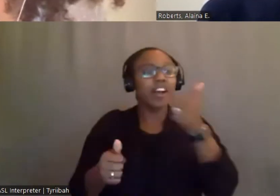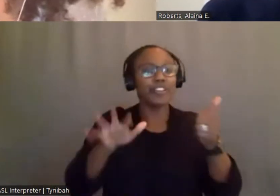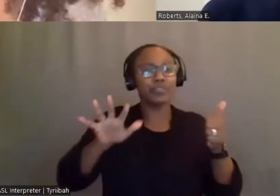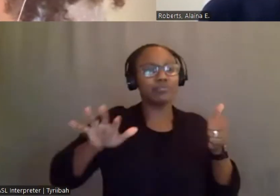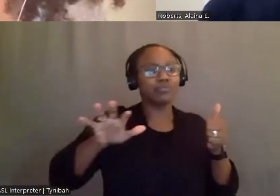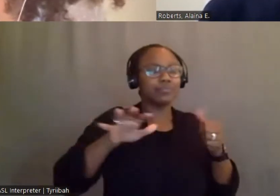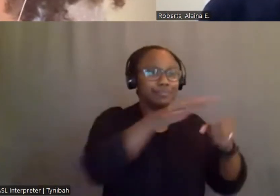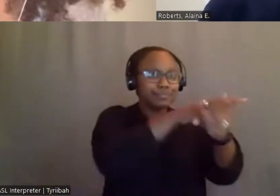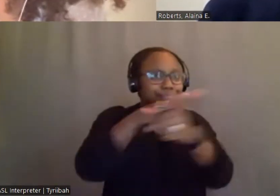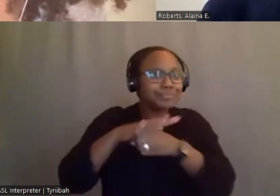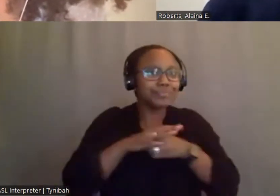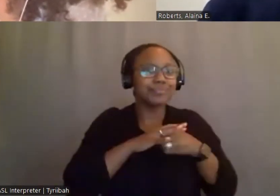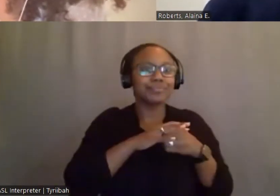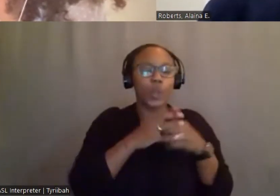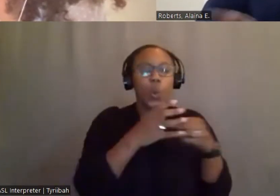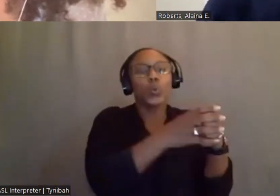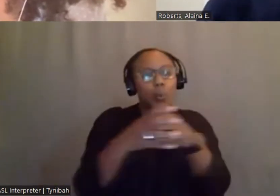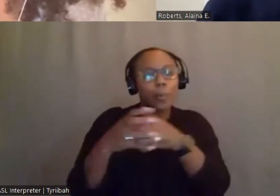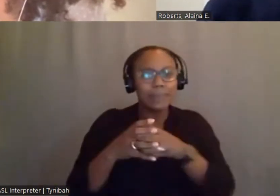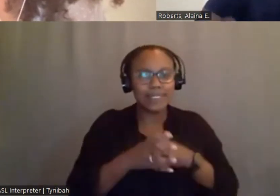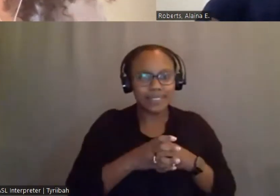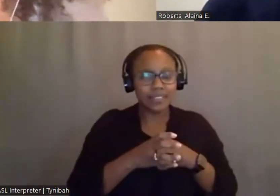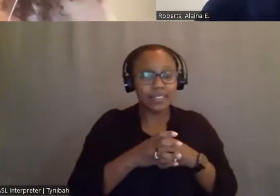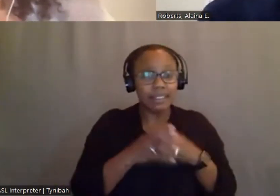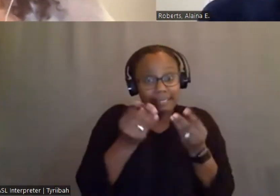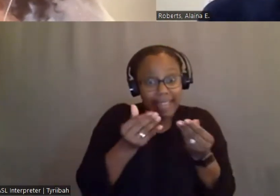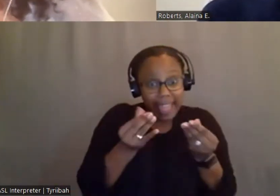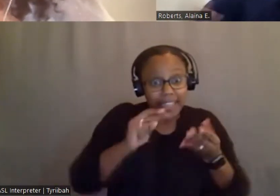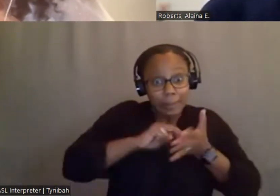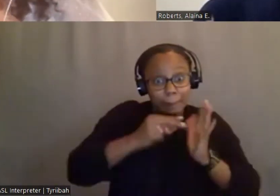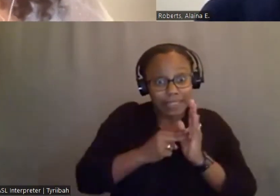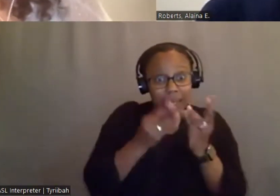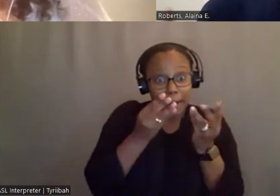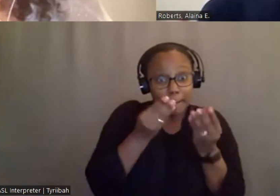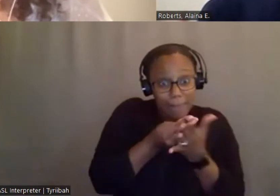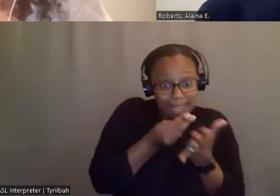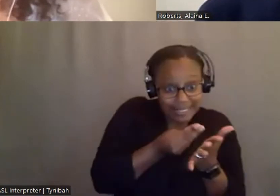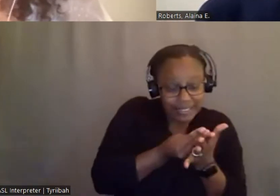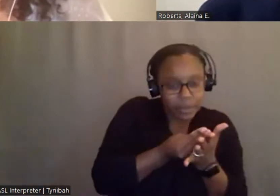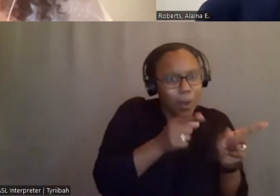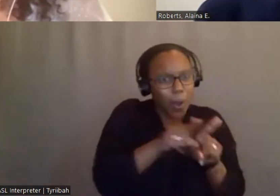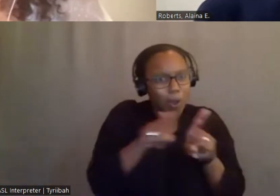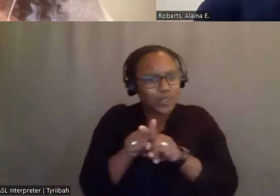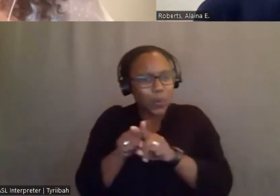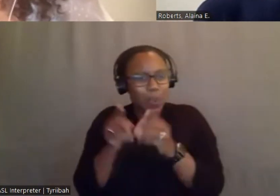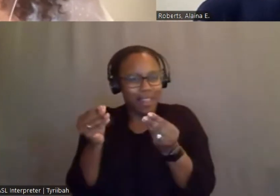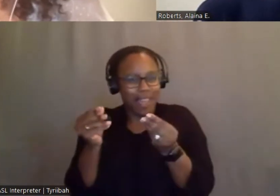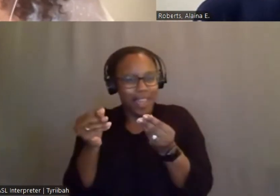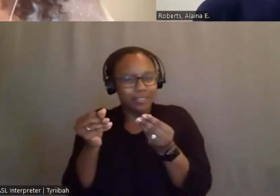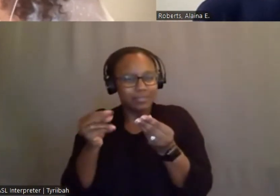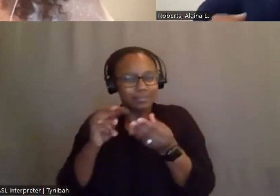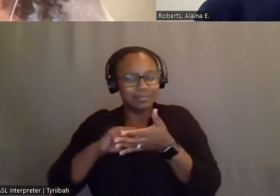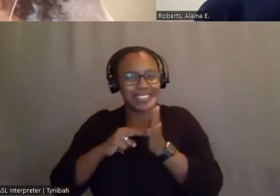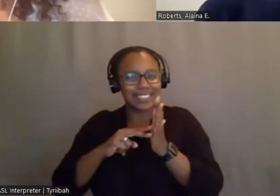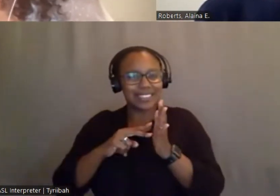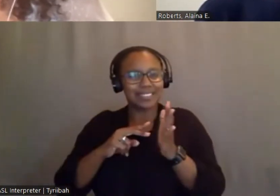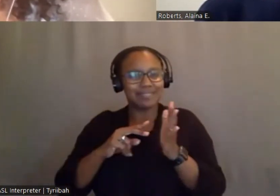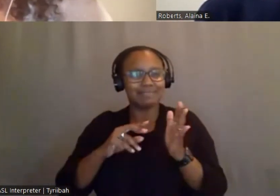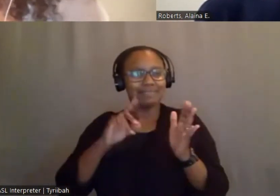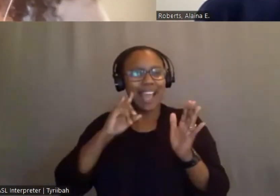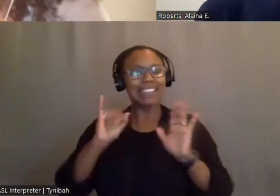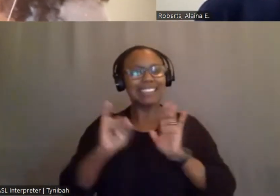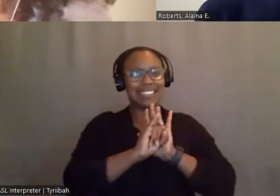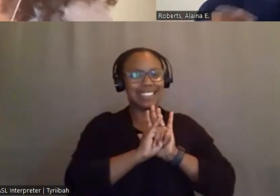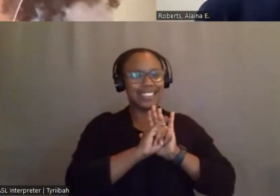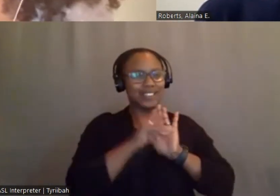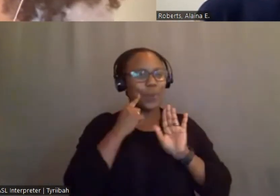was capital, but also land was identity, land was community, land was all these different sorts of things. And so this